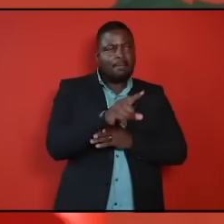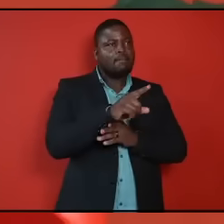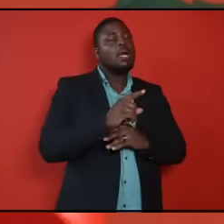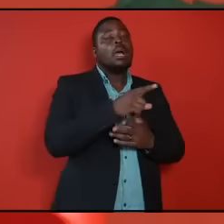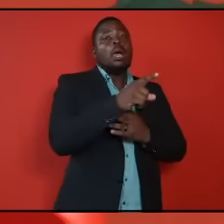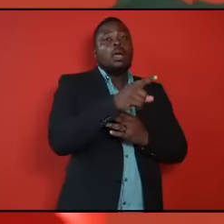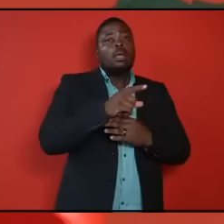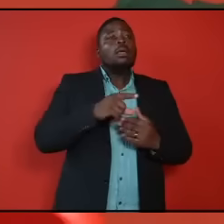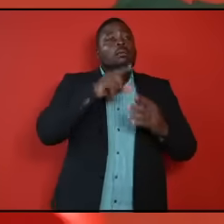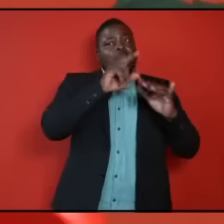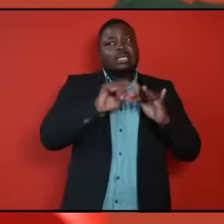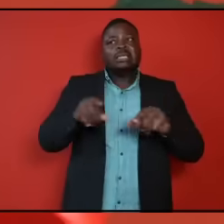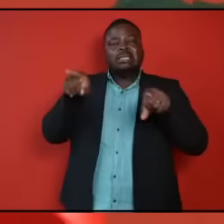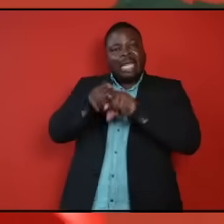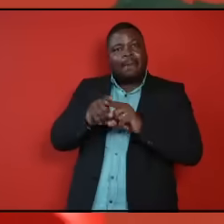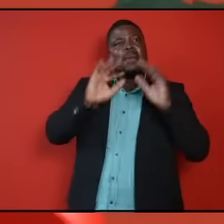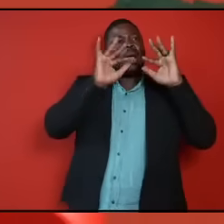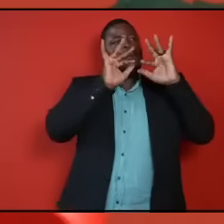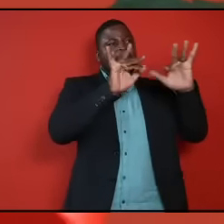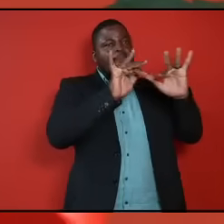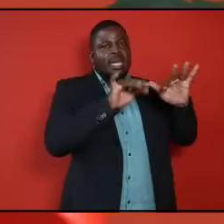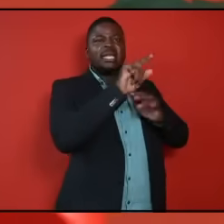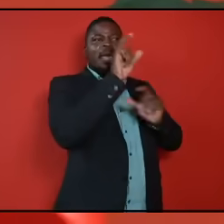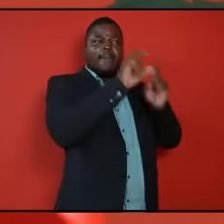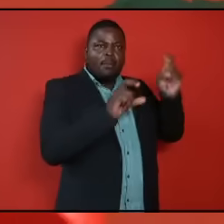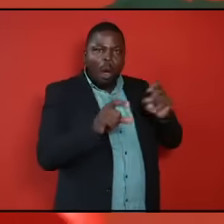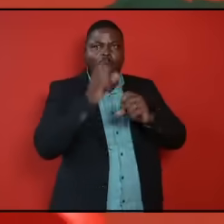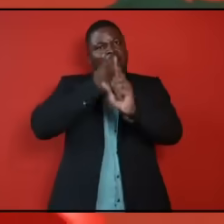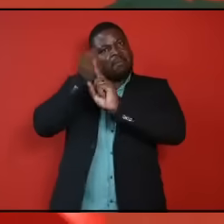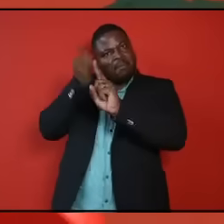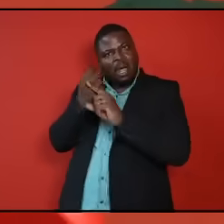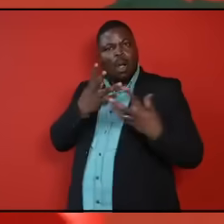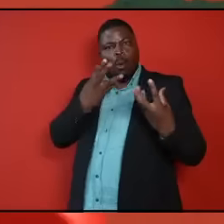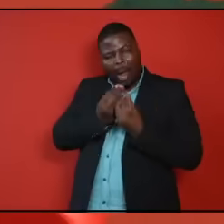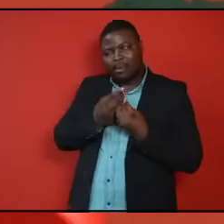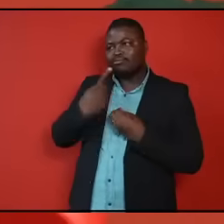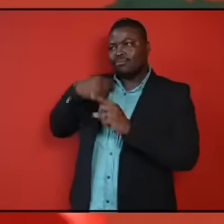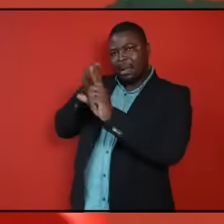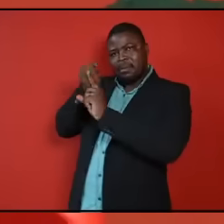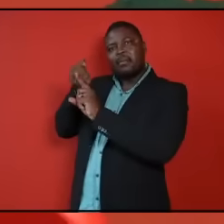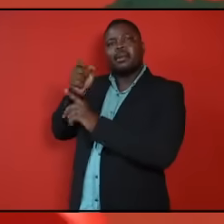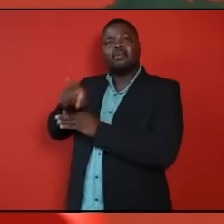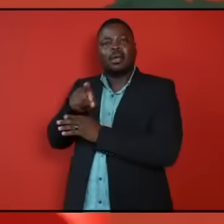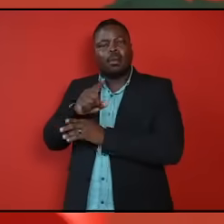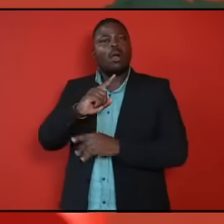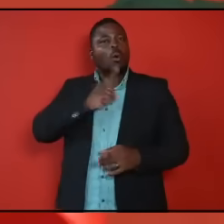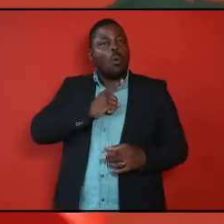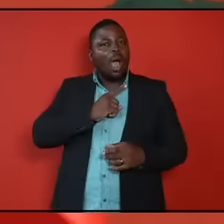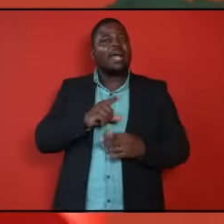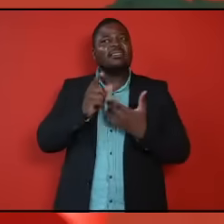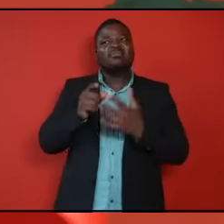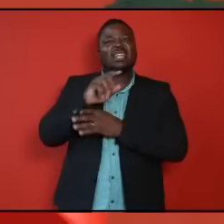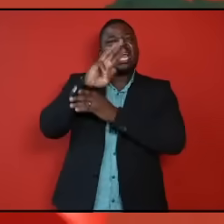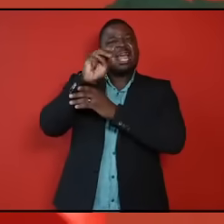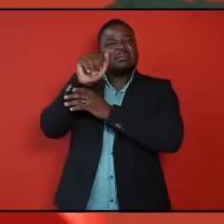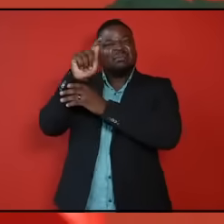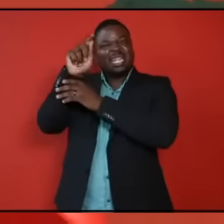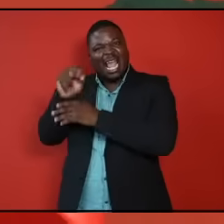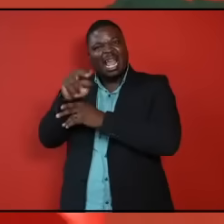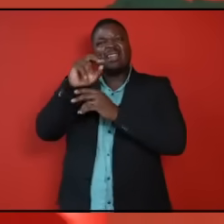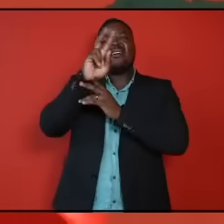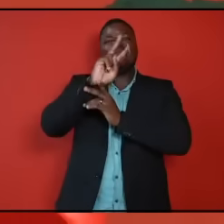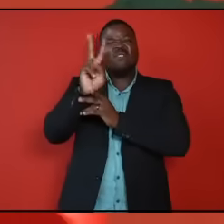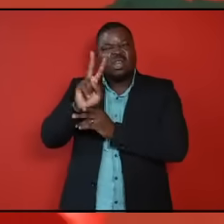public mobilization. This intervention exposed the exploitation of the poor by telecommunication corporations that